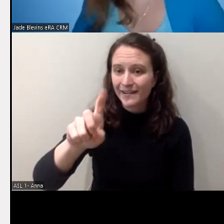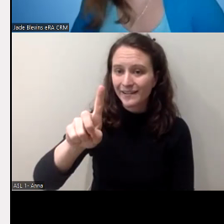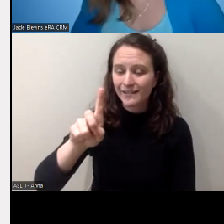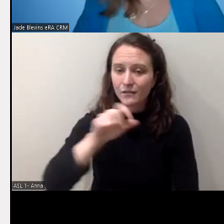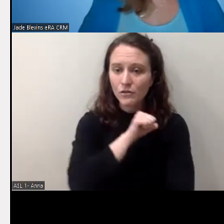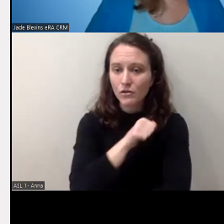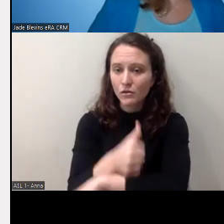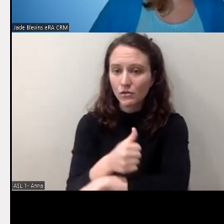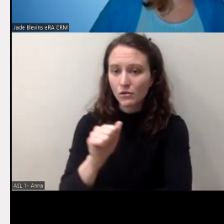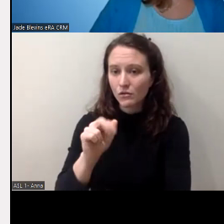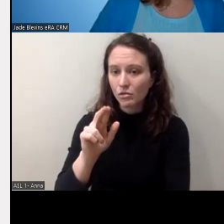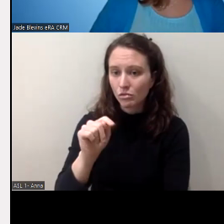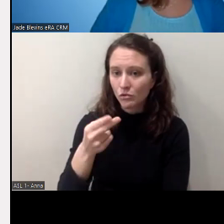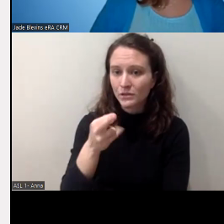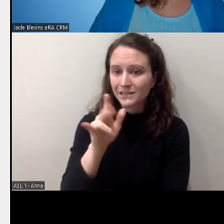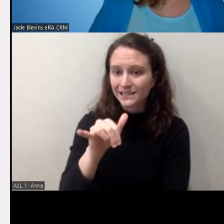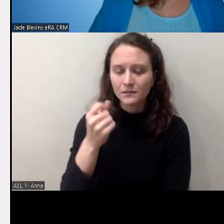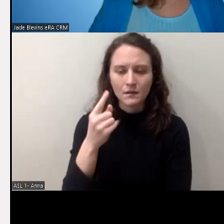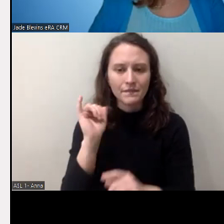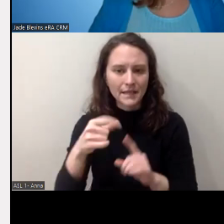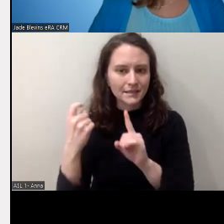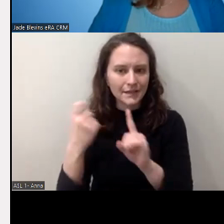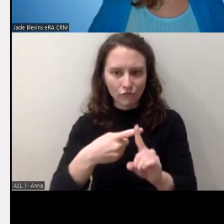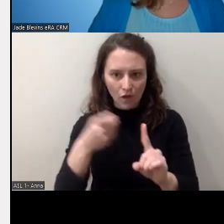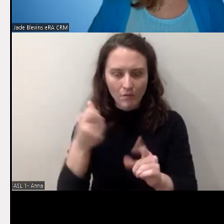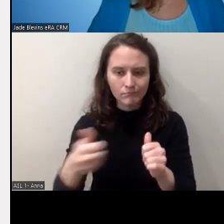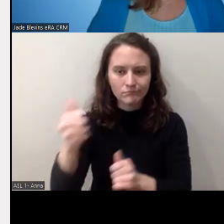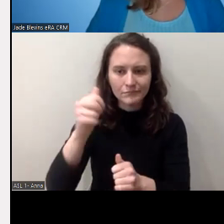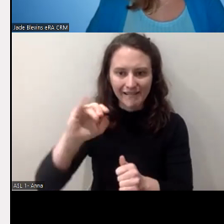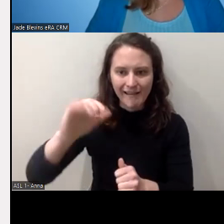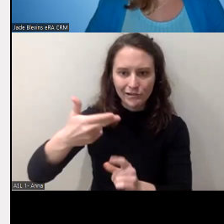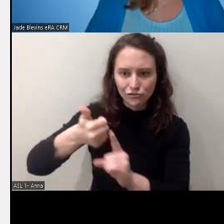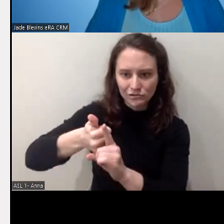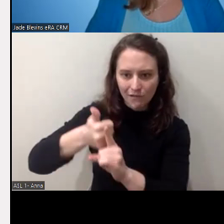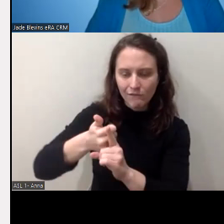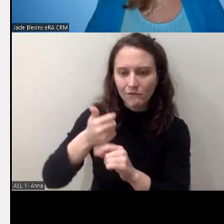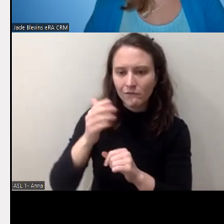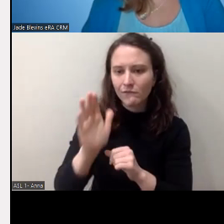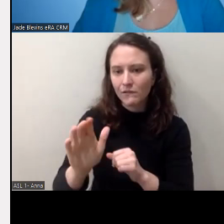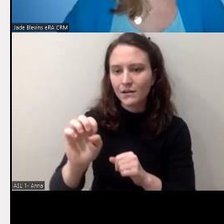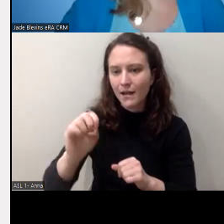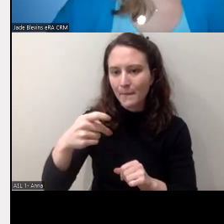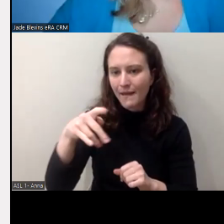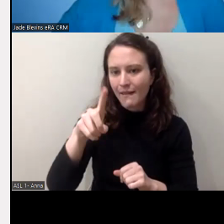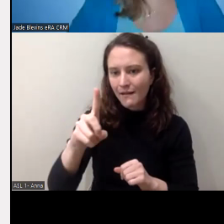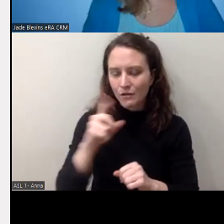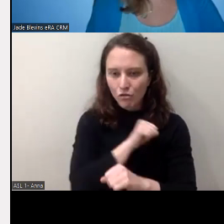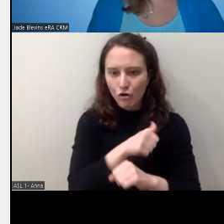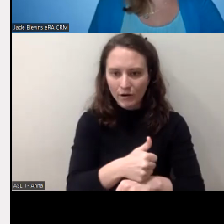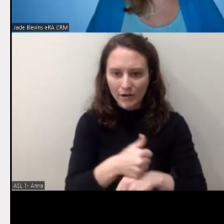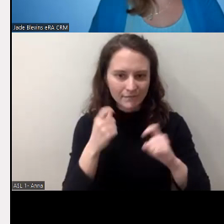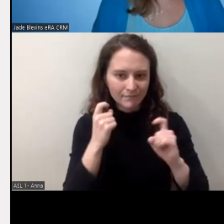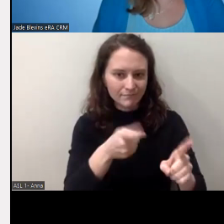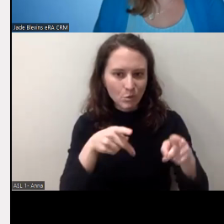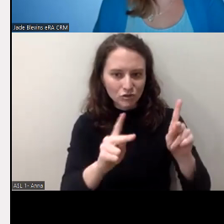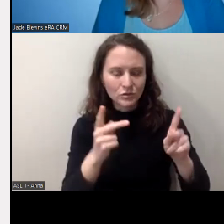the institution level. So NIH itself has expanded authority. It gives permission to allow for things